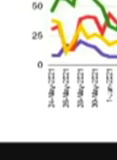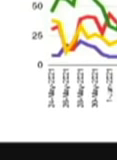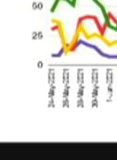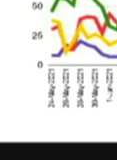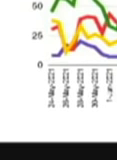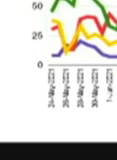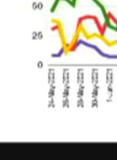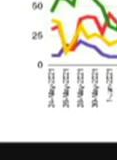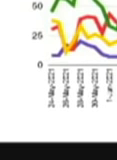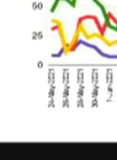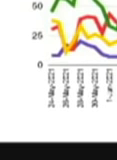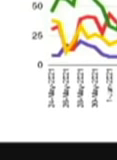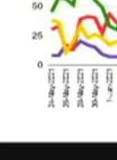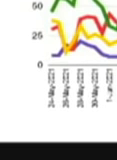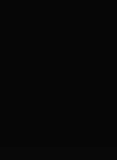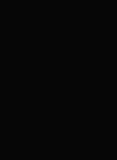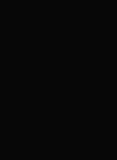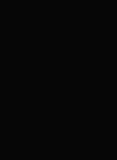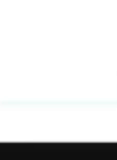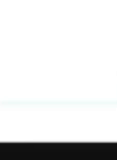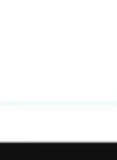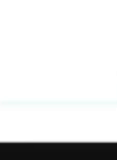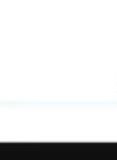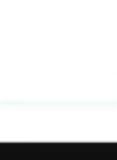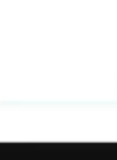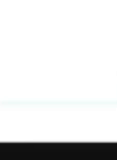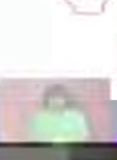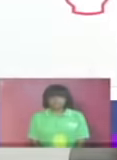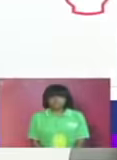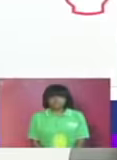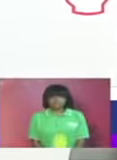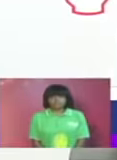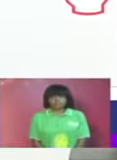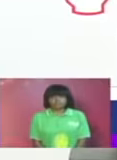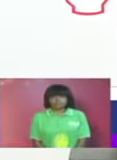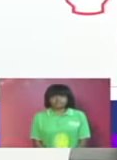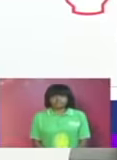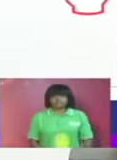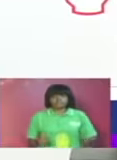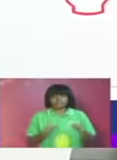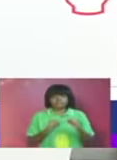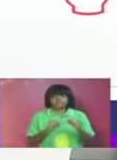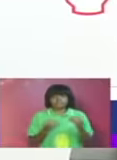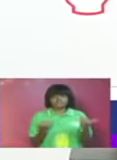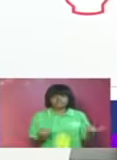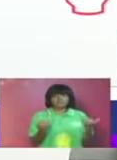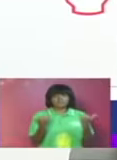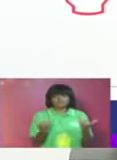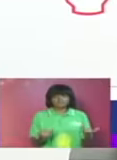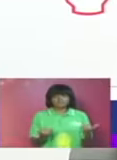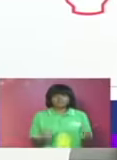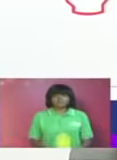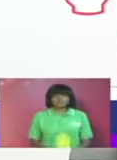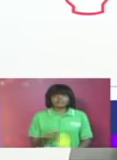and emergencies, 7, the SWRJ 6, and the ERHA 2. Ladies and